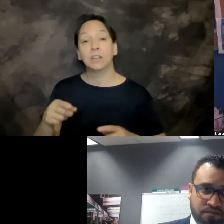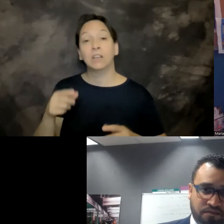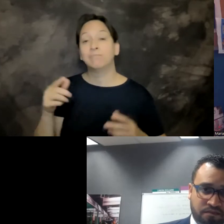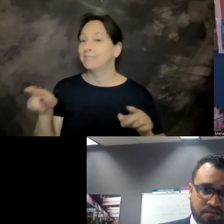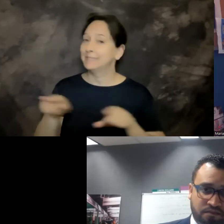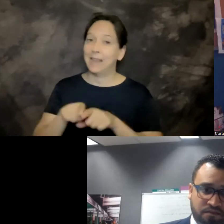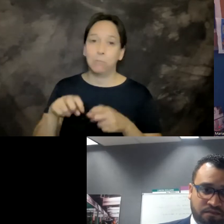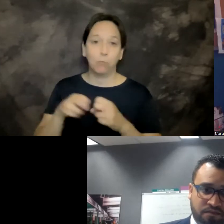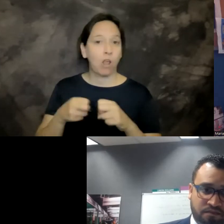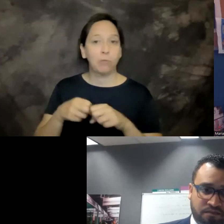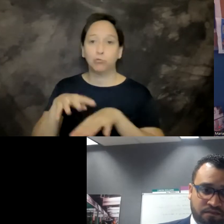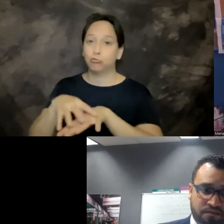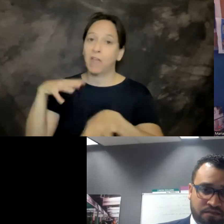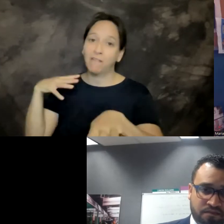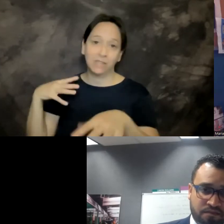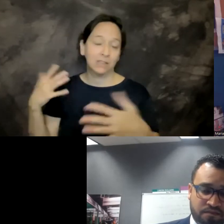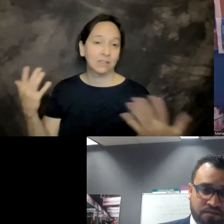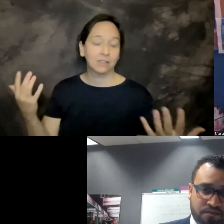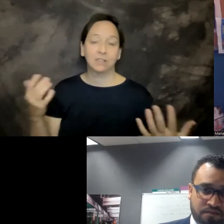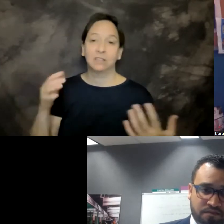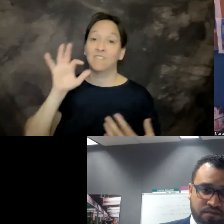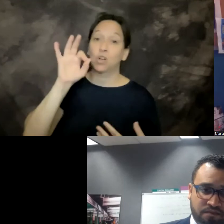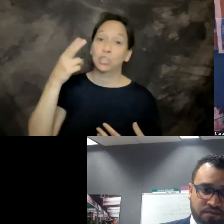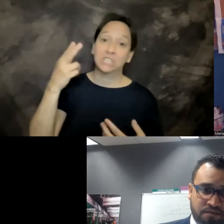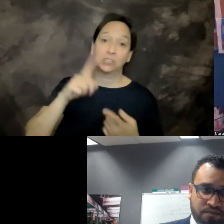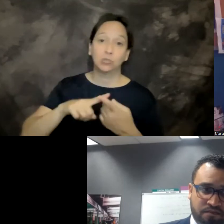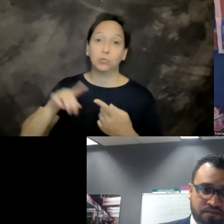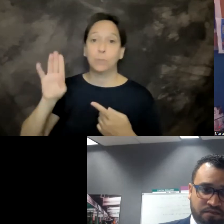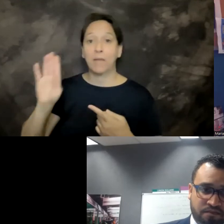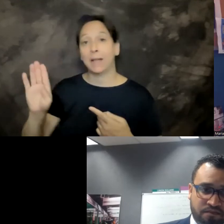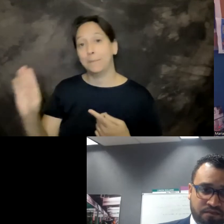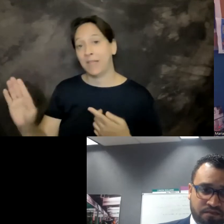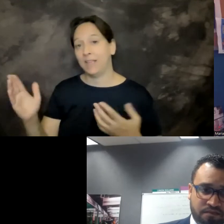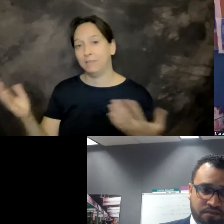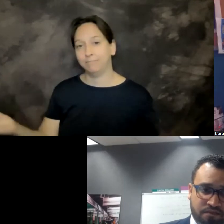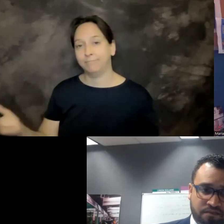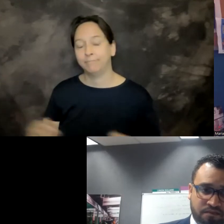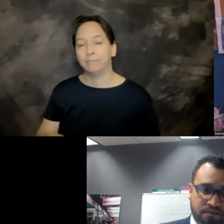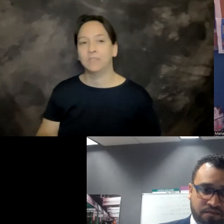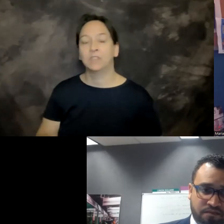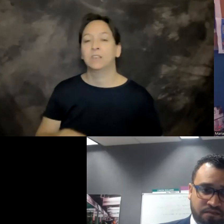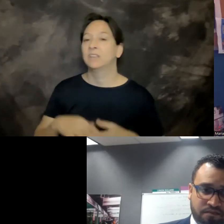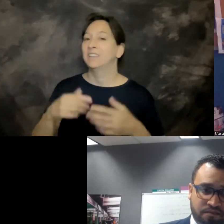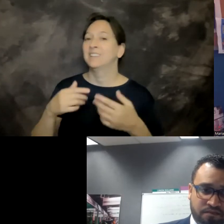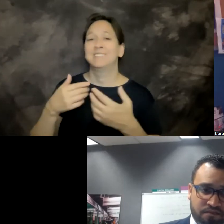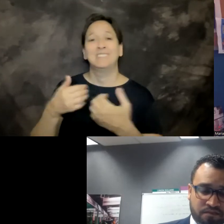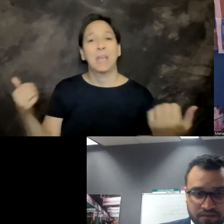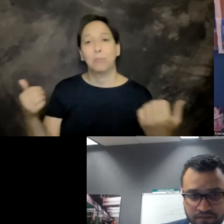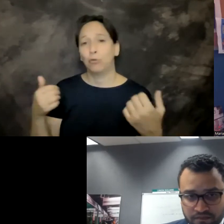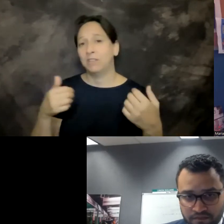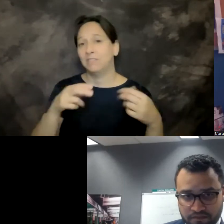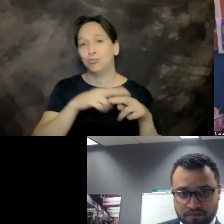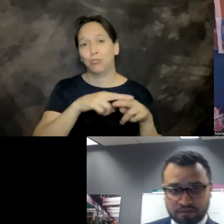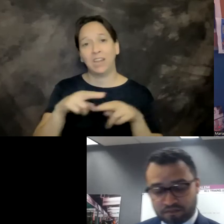problem with traffic and getting from Forest Hills into the Back Bay area. Those are two different lines. So you're